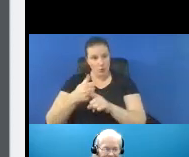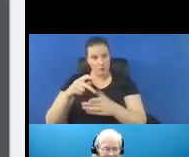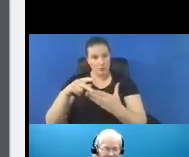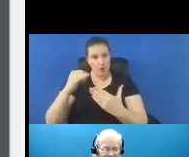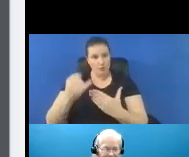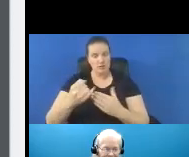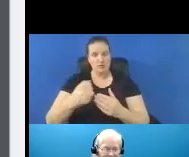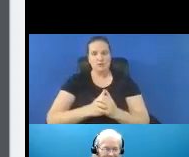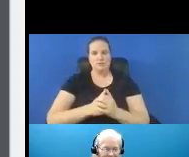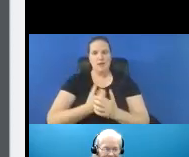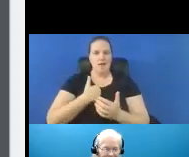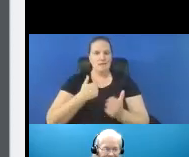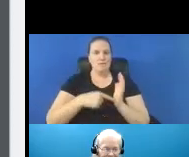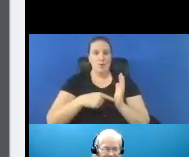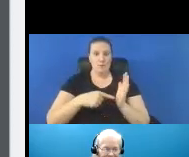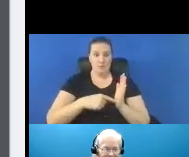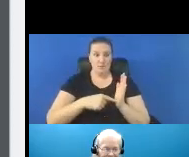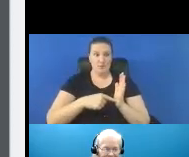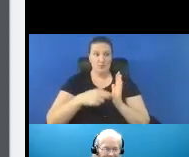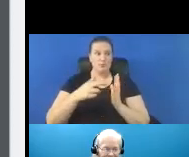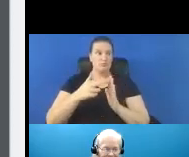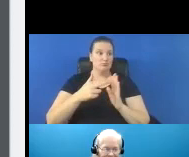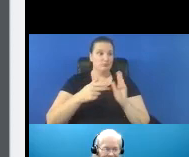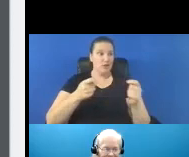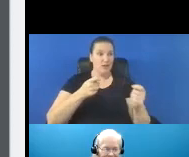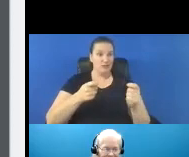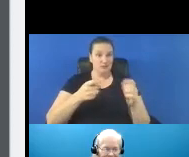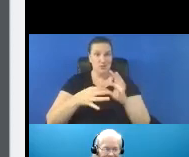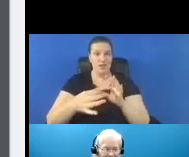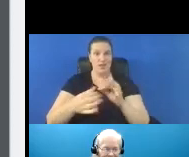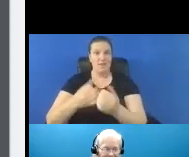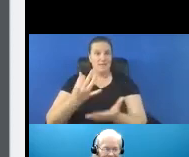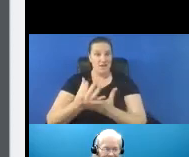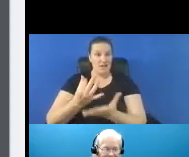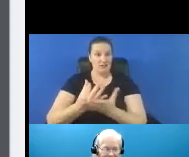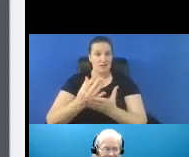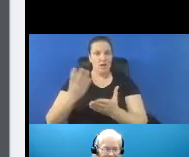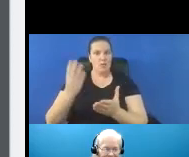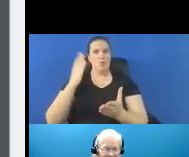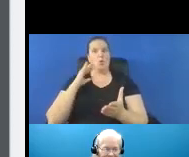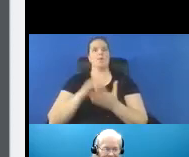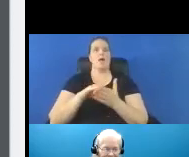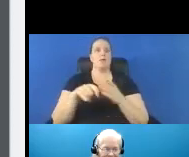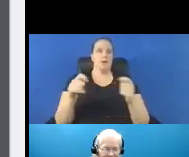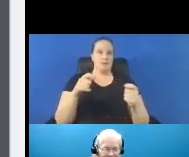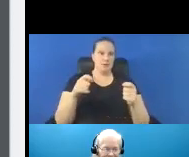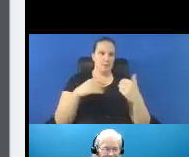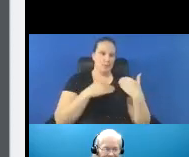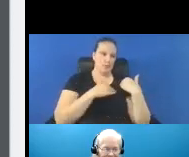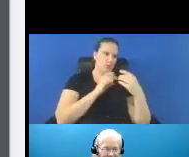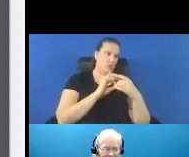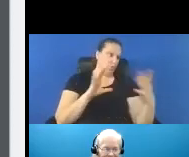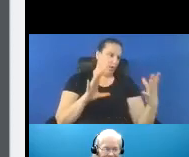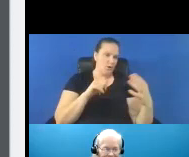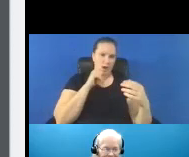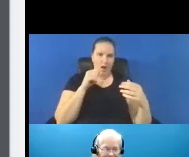are, have affordability regulation usually tied to the financing, they're going to know when that regulatory burden goes away or not, and then they decide